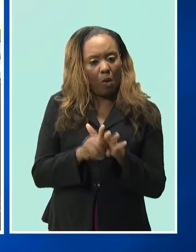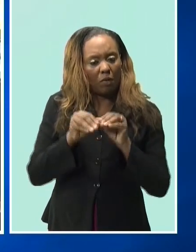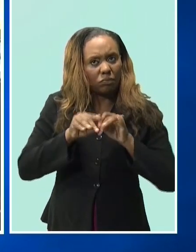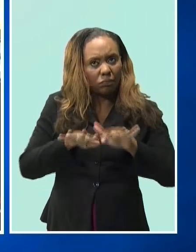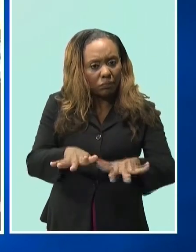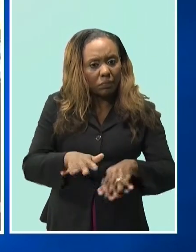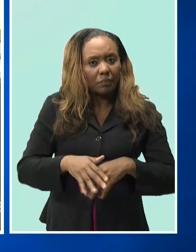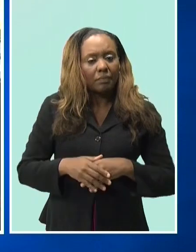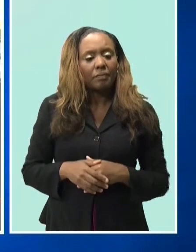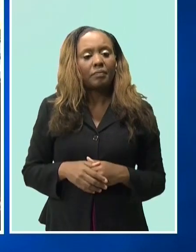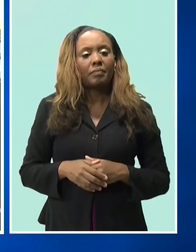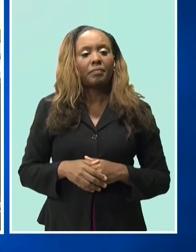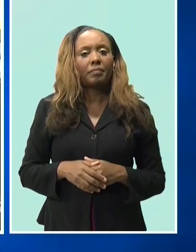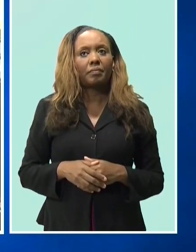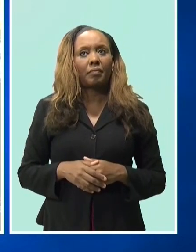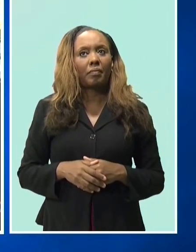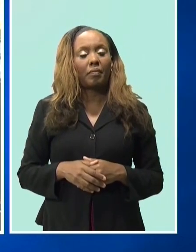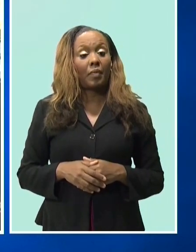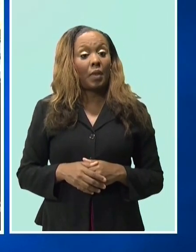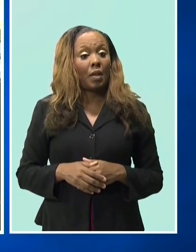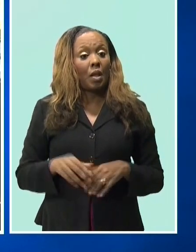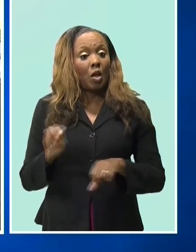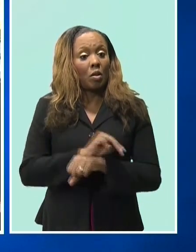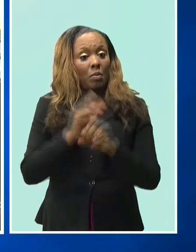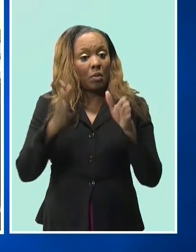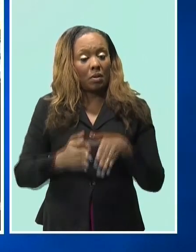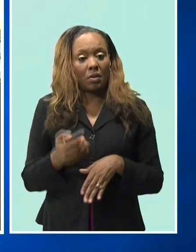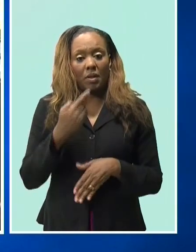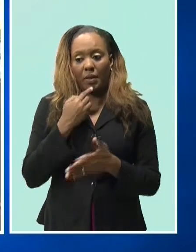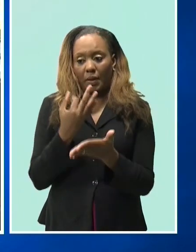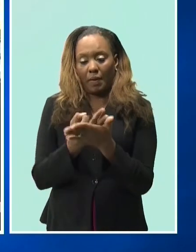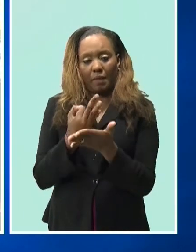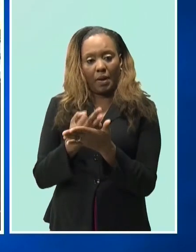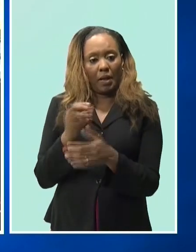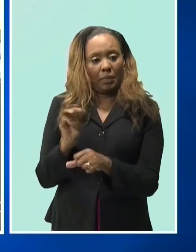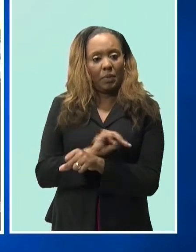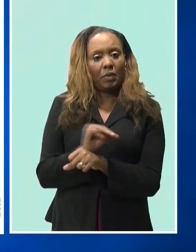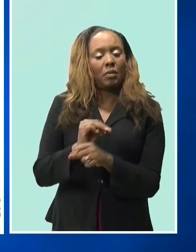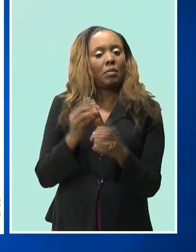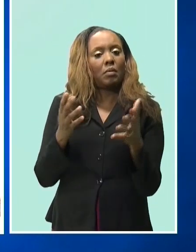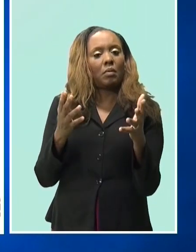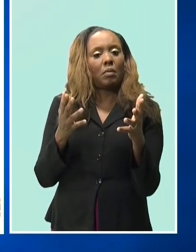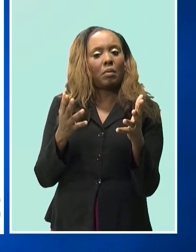COVID-19. Mr. Nakamoto also revealed that the Finance Ministry is